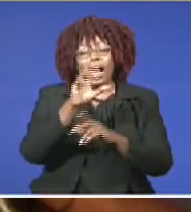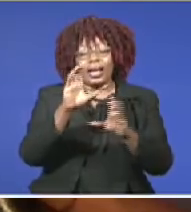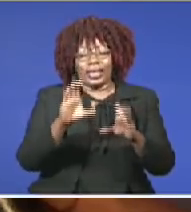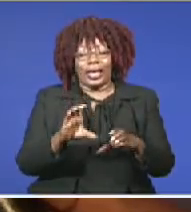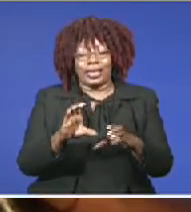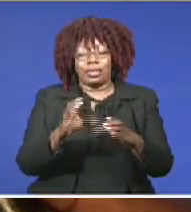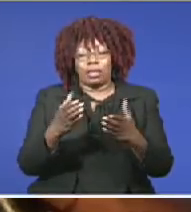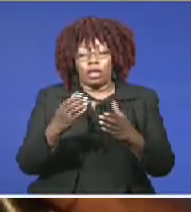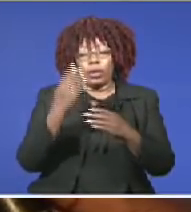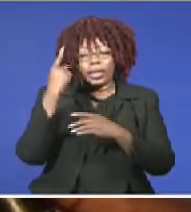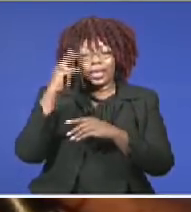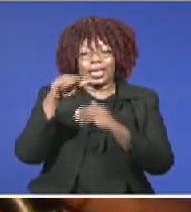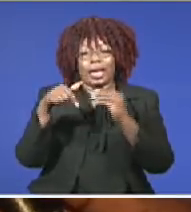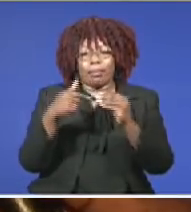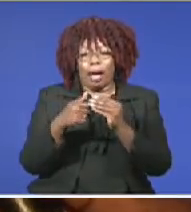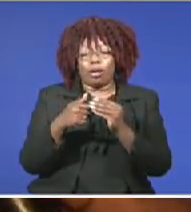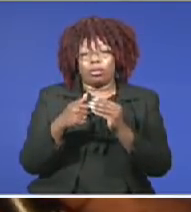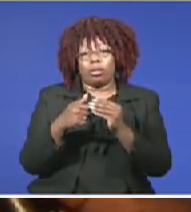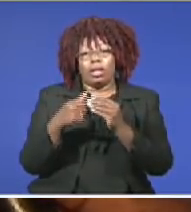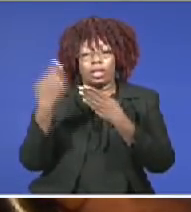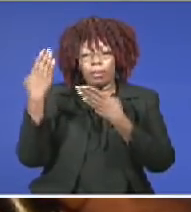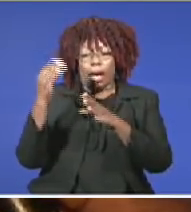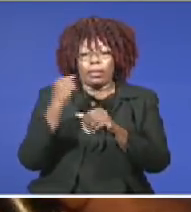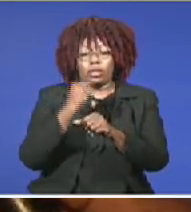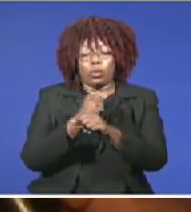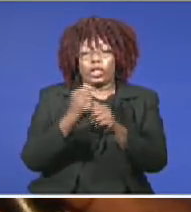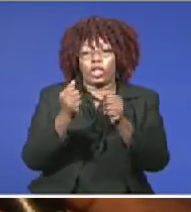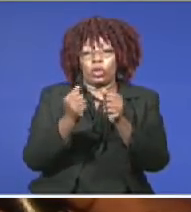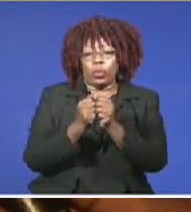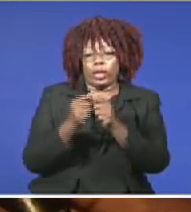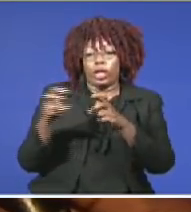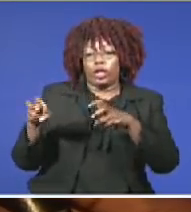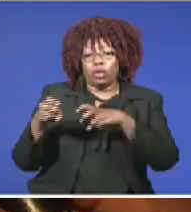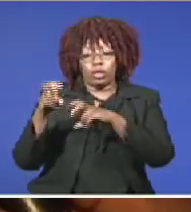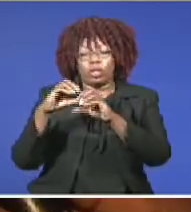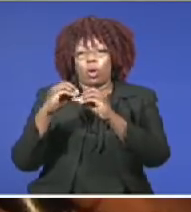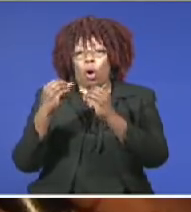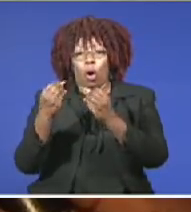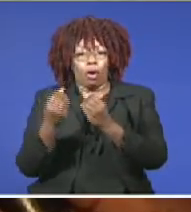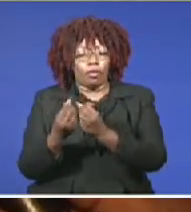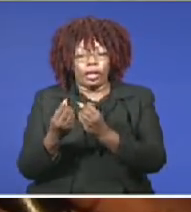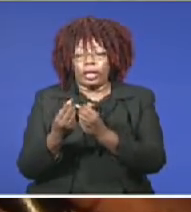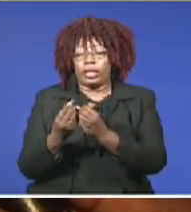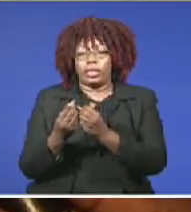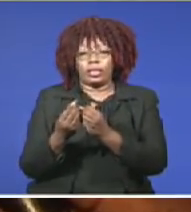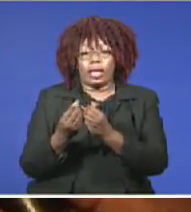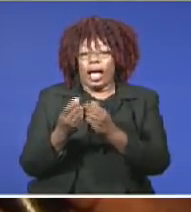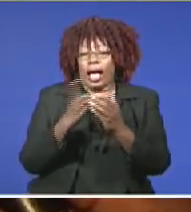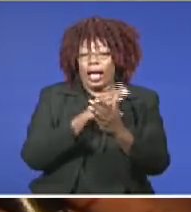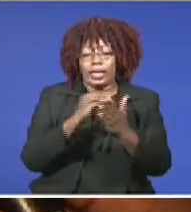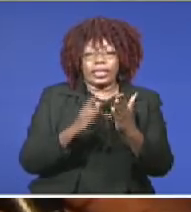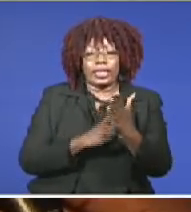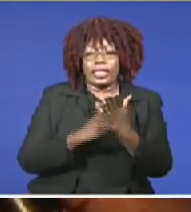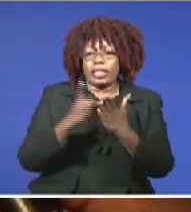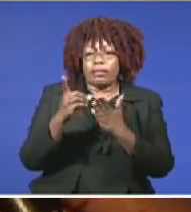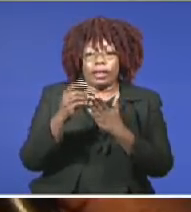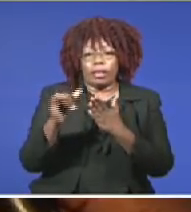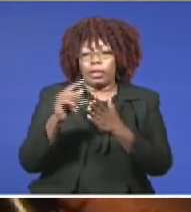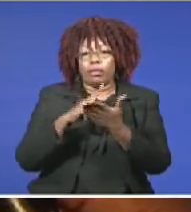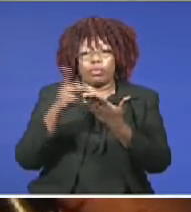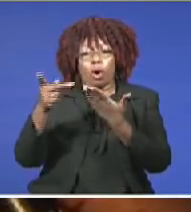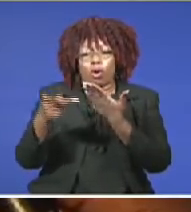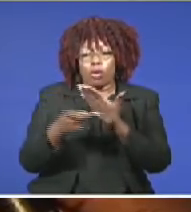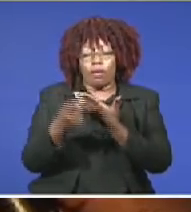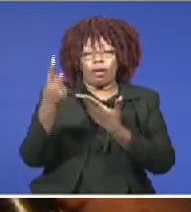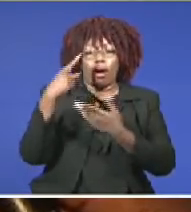we're thinking about working with the tourism office and developing programs for